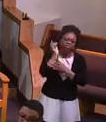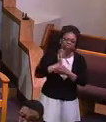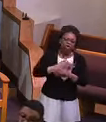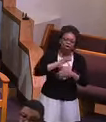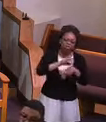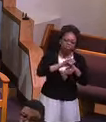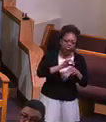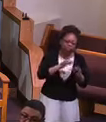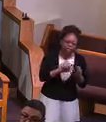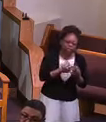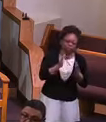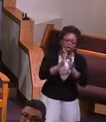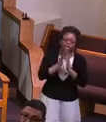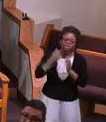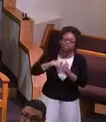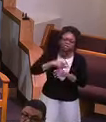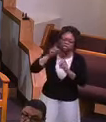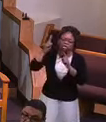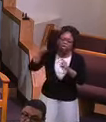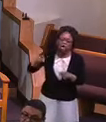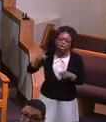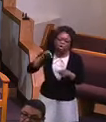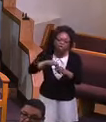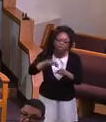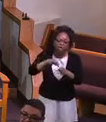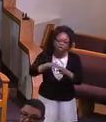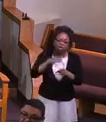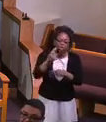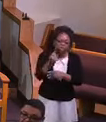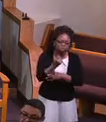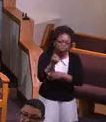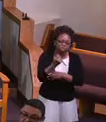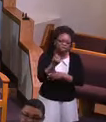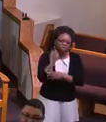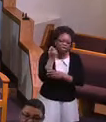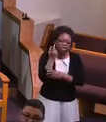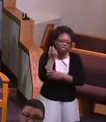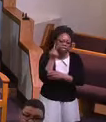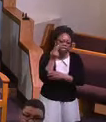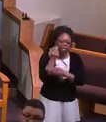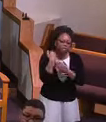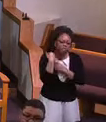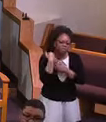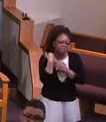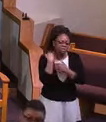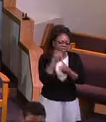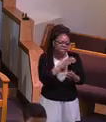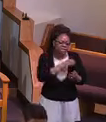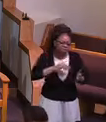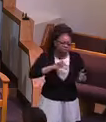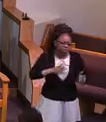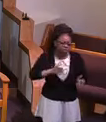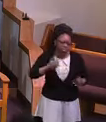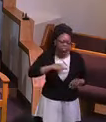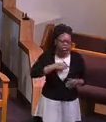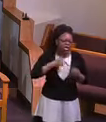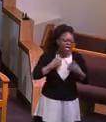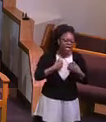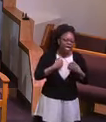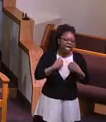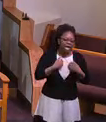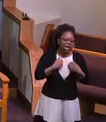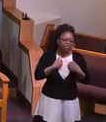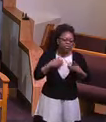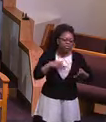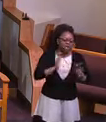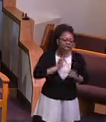We ask, Lord, as we go to the polls on Tuesday, Lord, that we understand the responsibility as Christians we have to voice our opinion, let